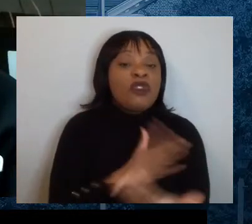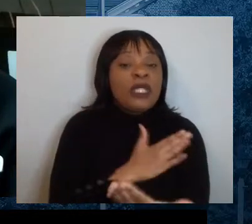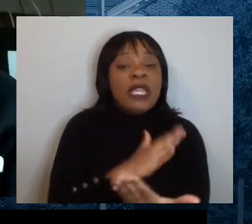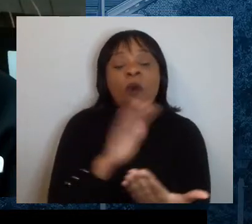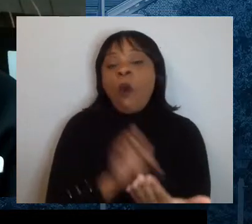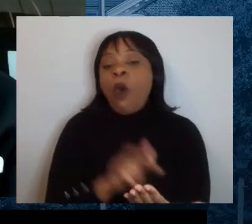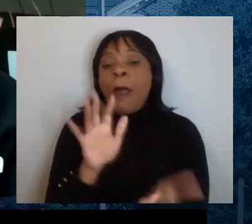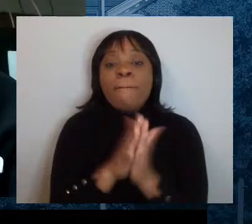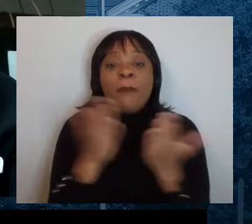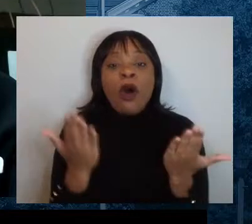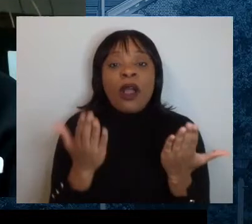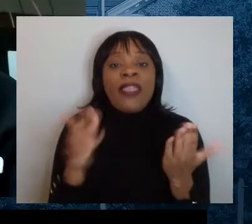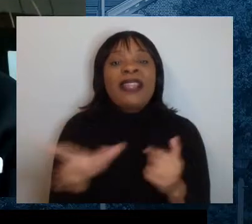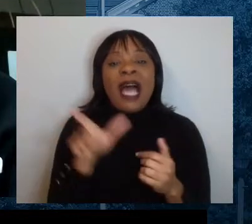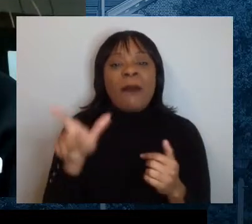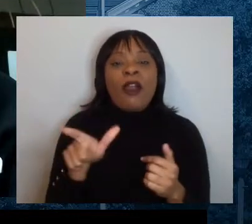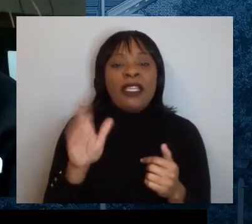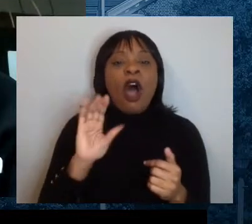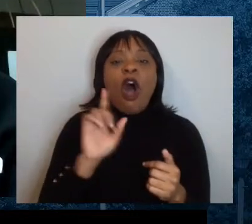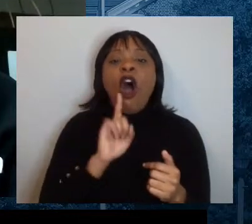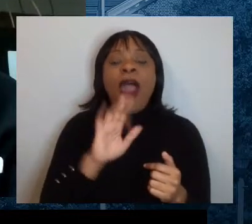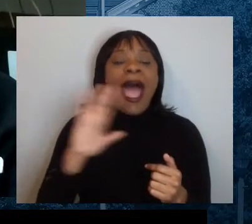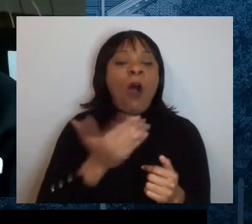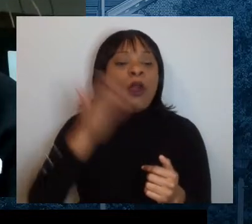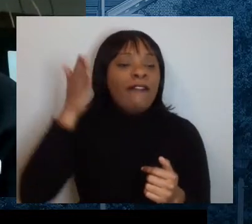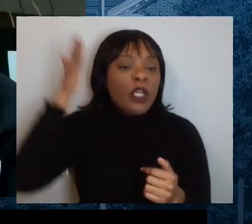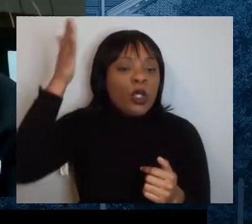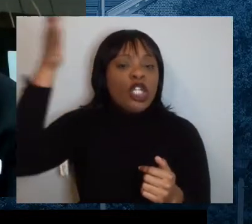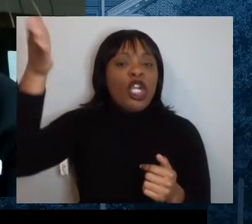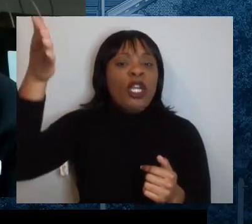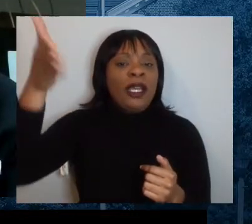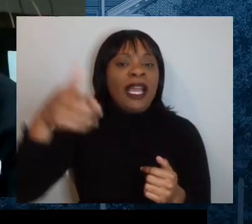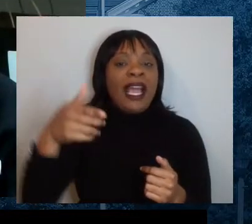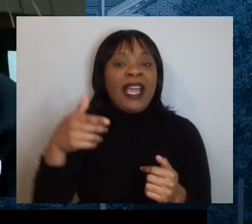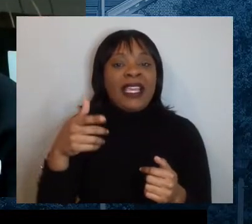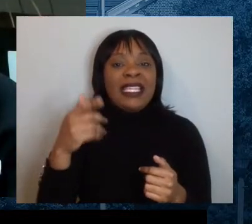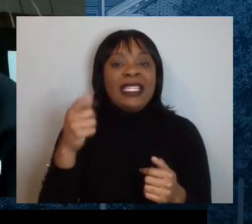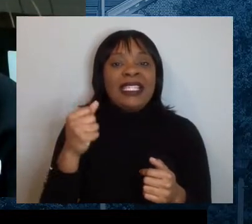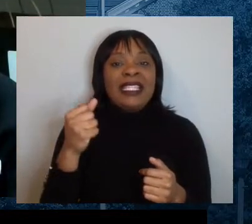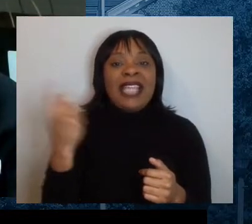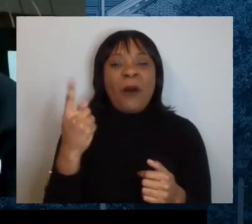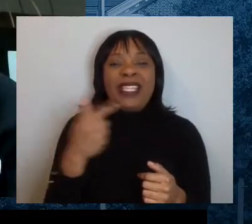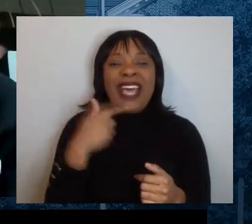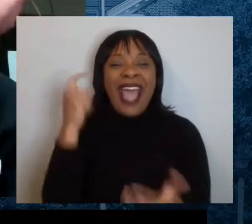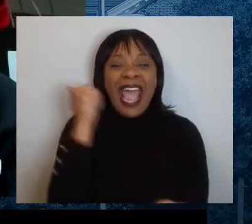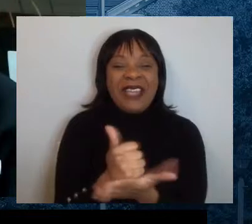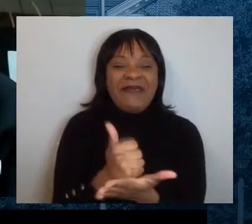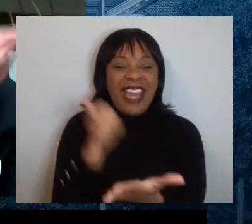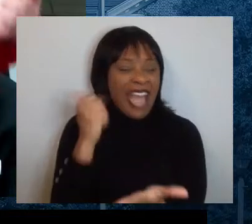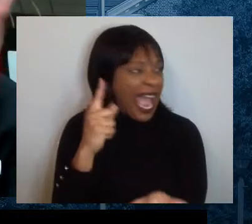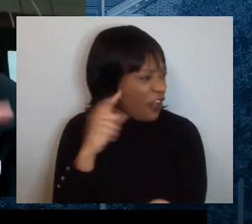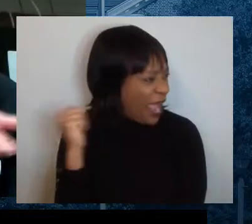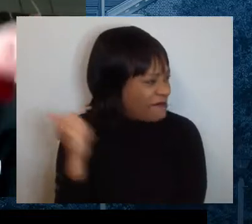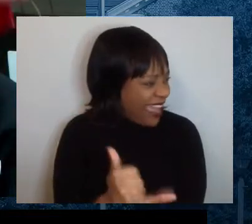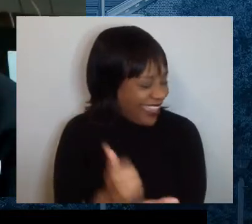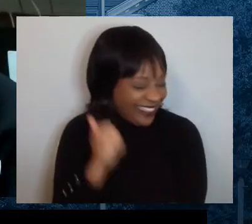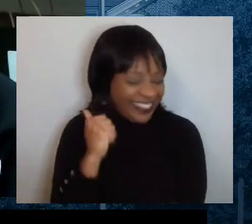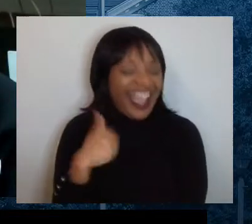libraries are our future. They are today. Somebody said amen. Did I hear an amen? I heard an